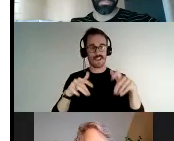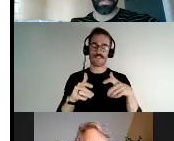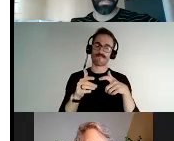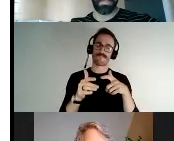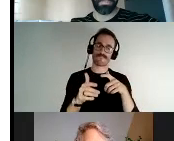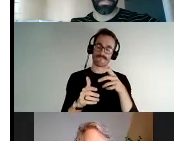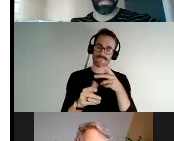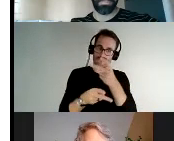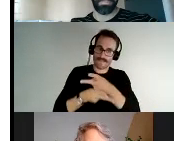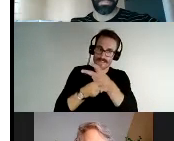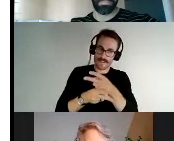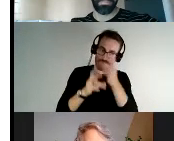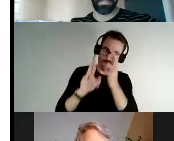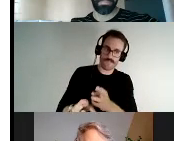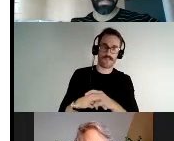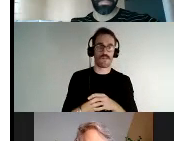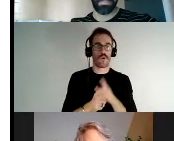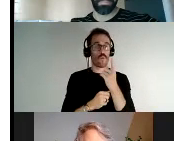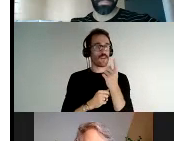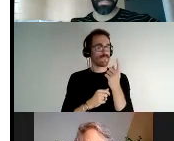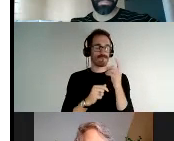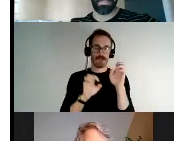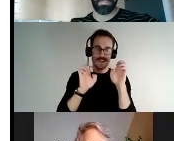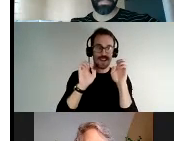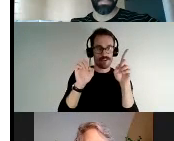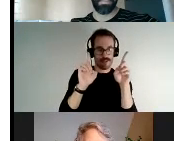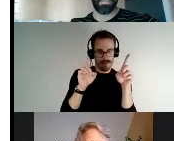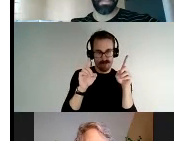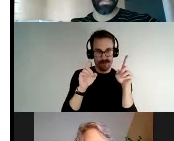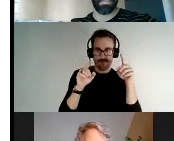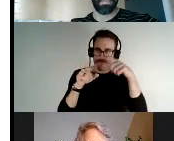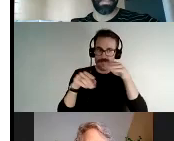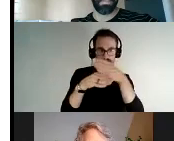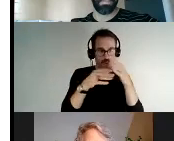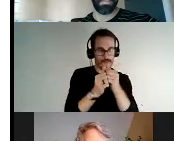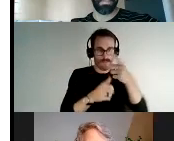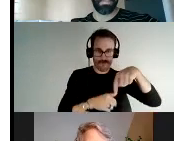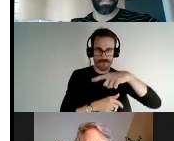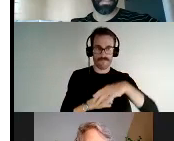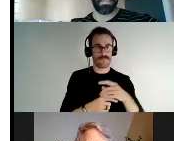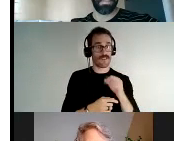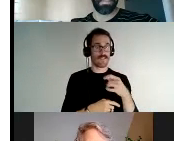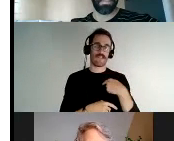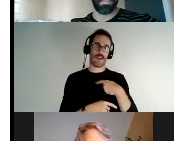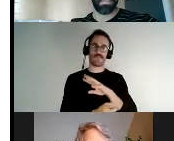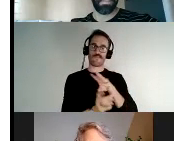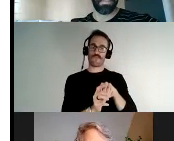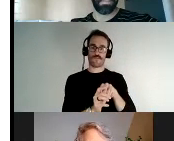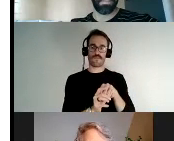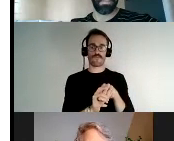of education piece that I always like to include with every land acknowledgement that I'm a part of is